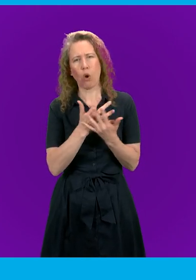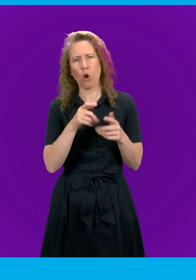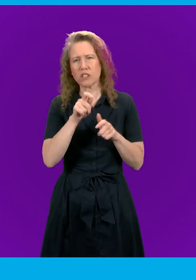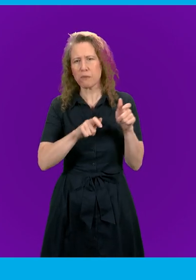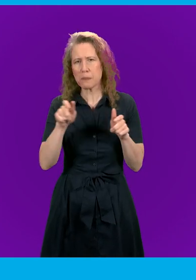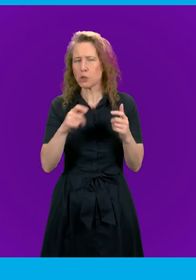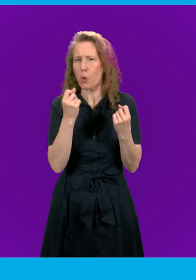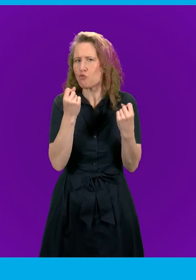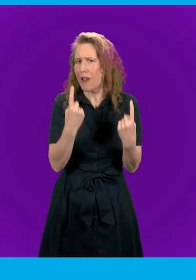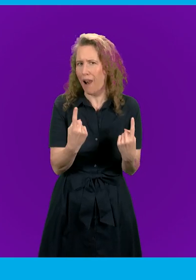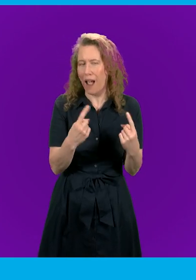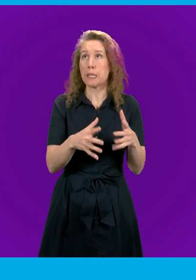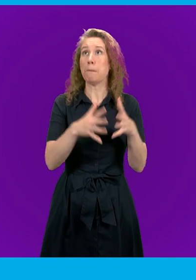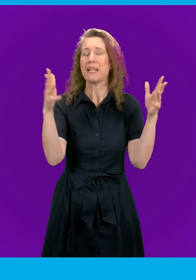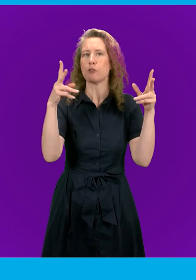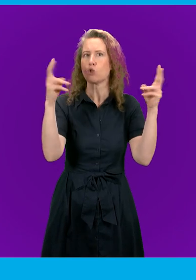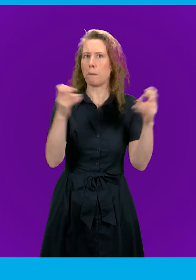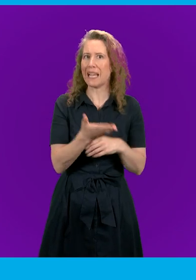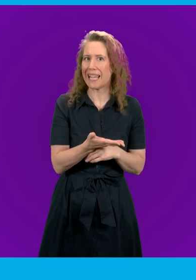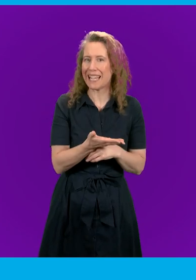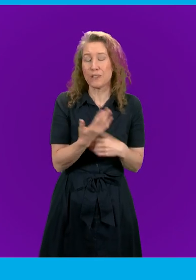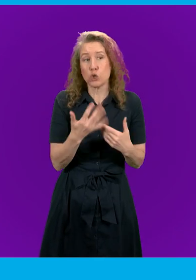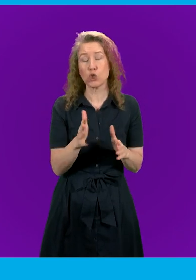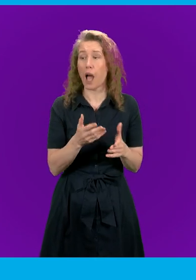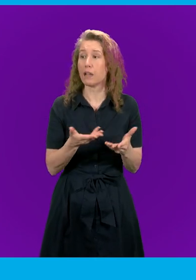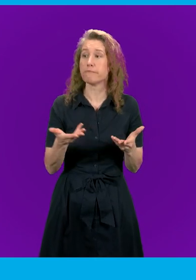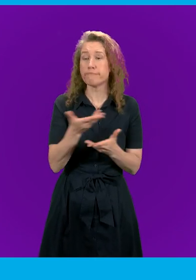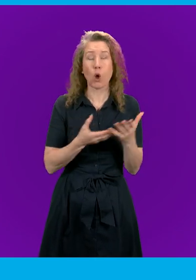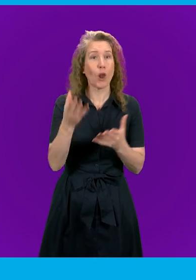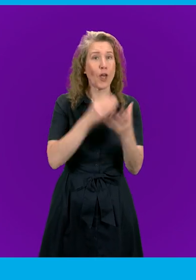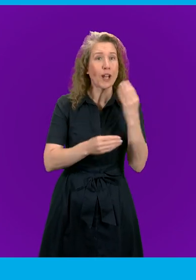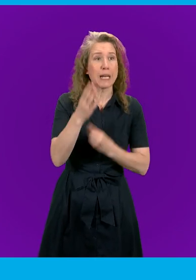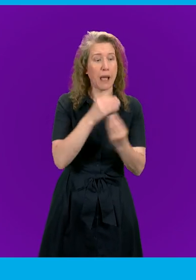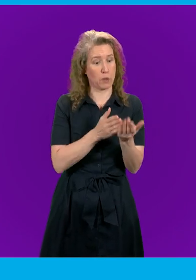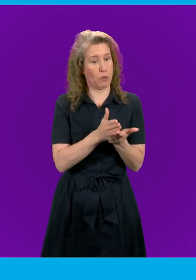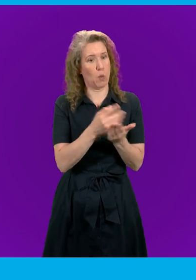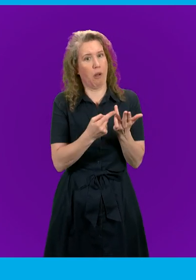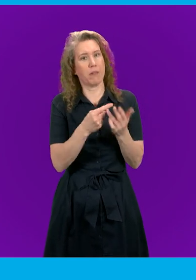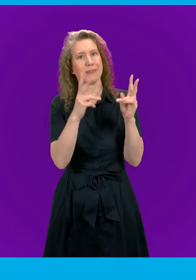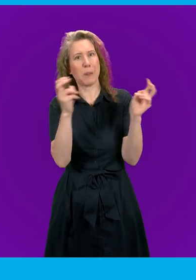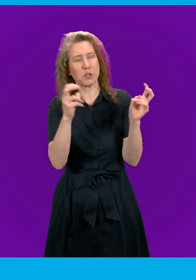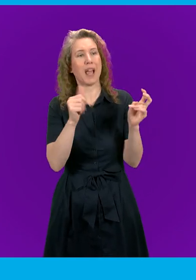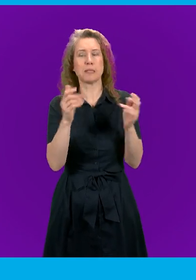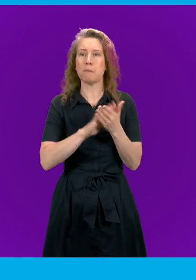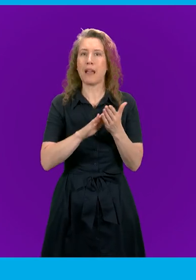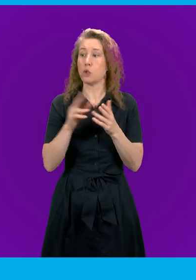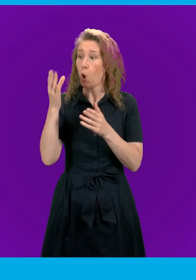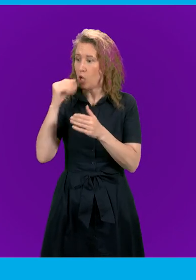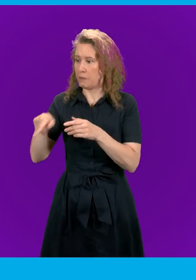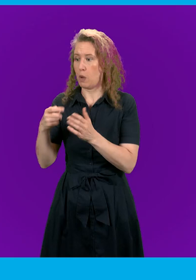didn't realise that it was such a big topic. Like, it was just, you were learning about it and then it would carry on the